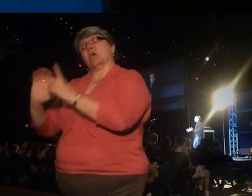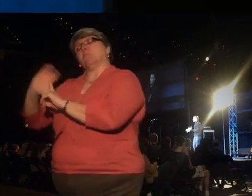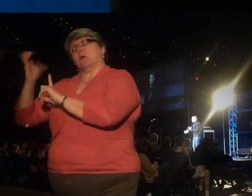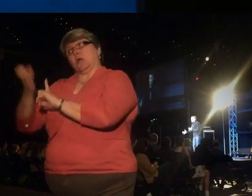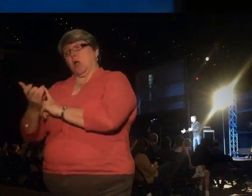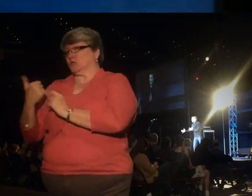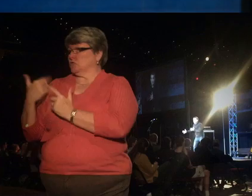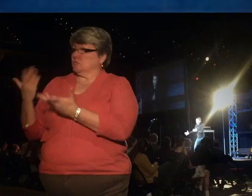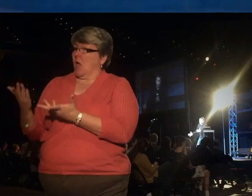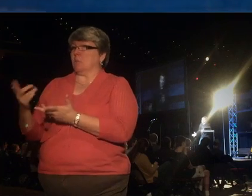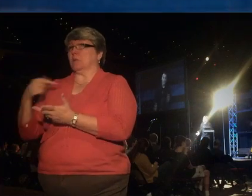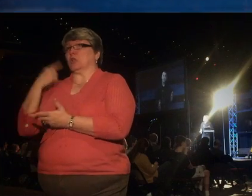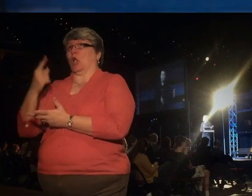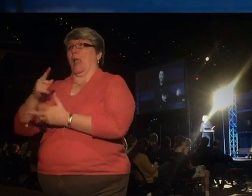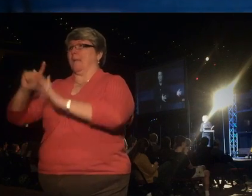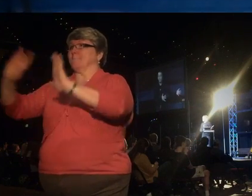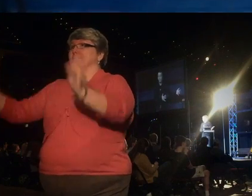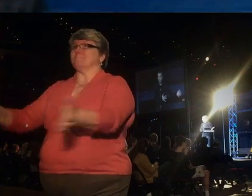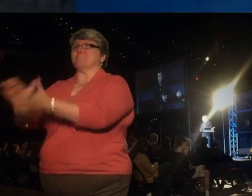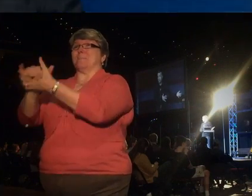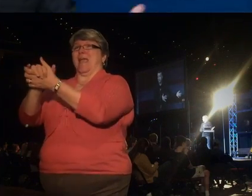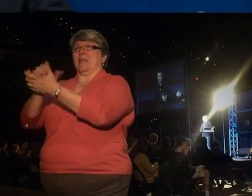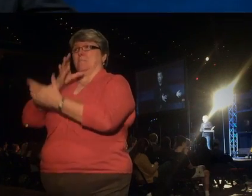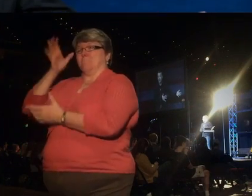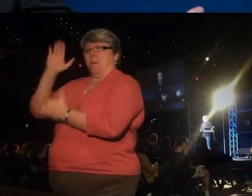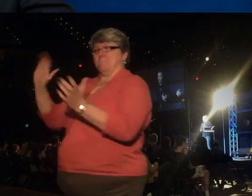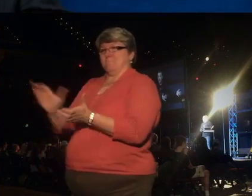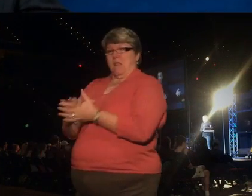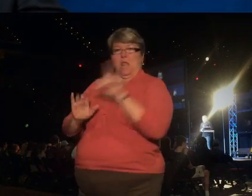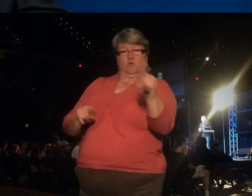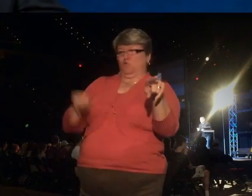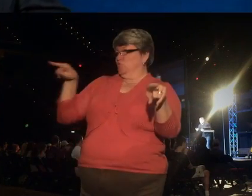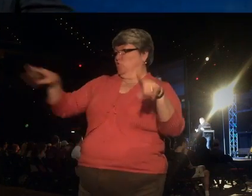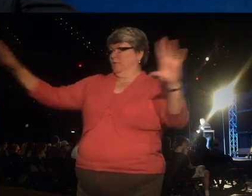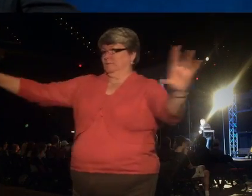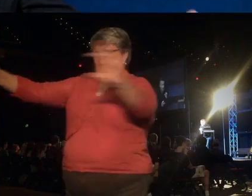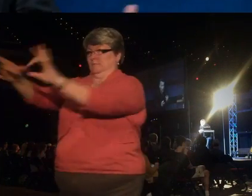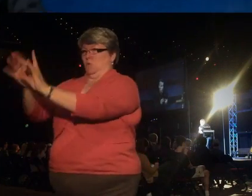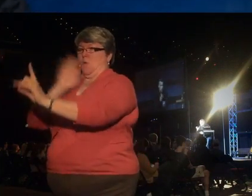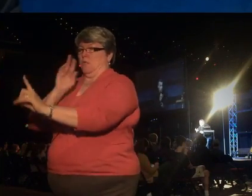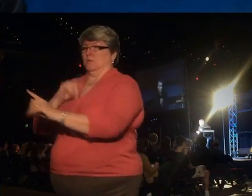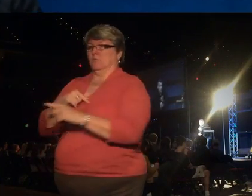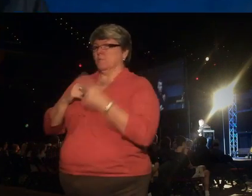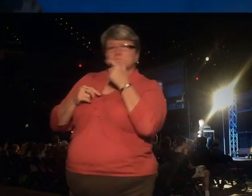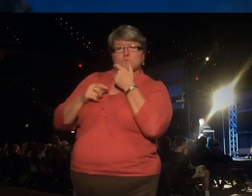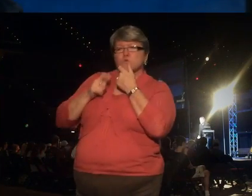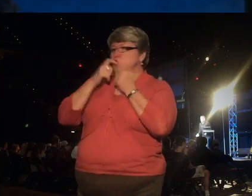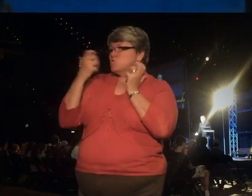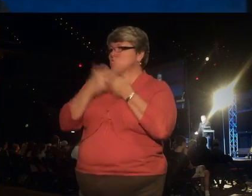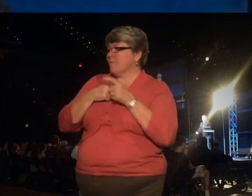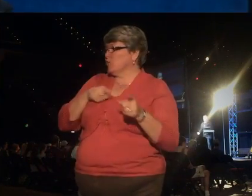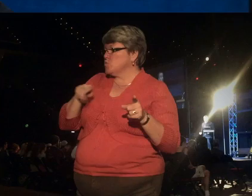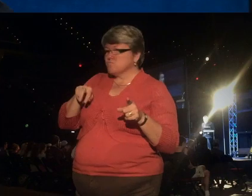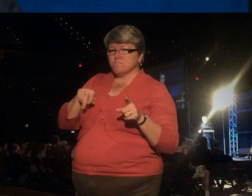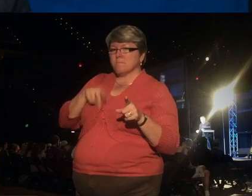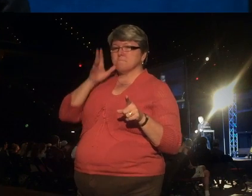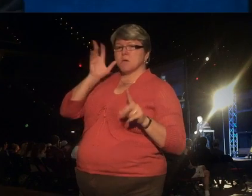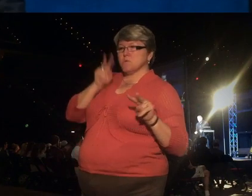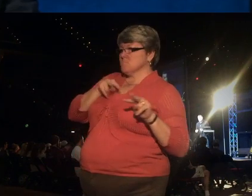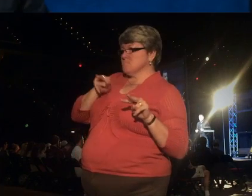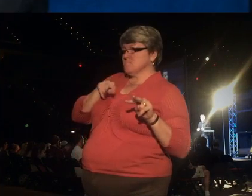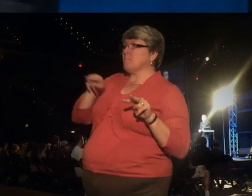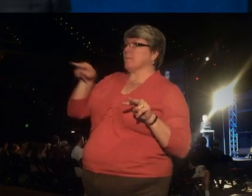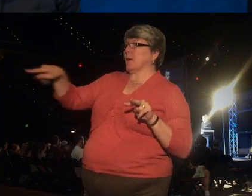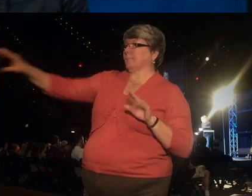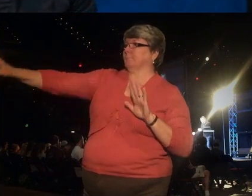In some cultures, this process has been arranged marriages. That assessing who the proper mate is was something that